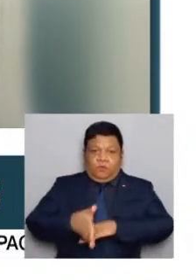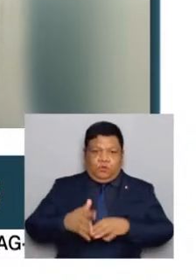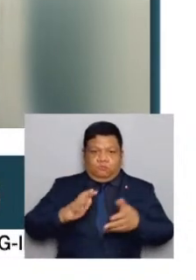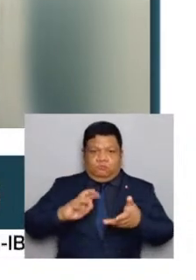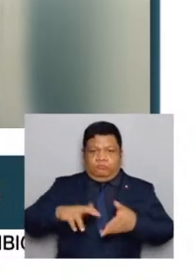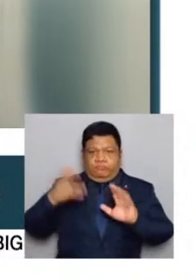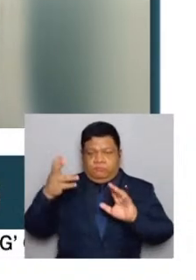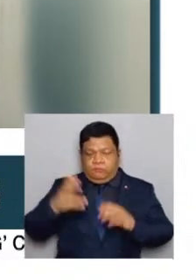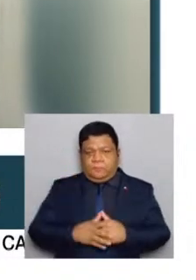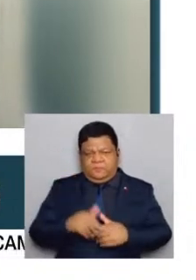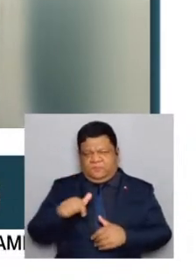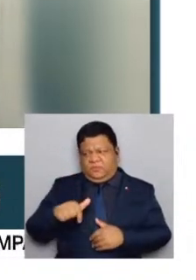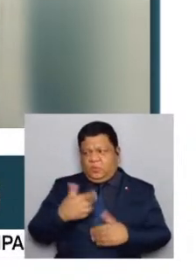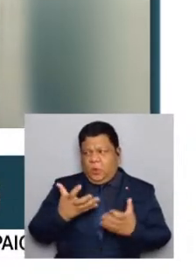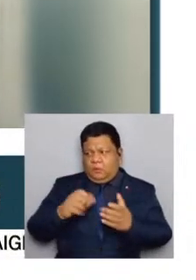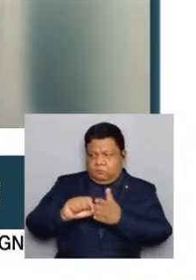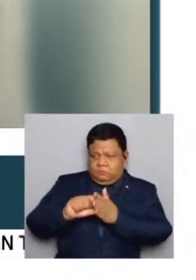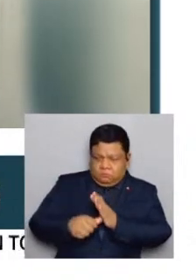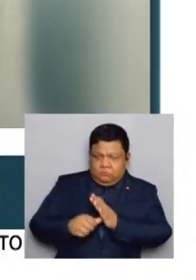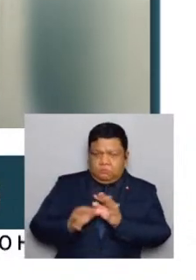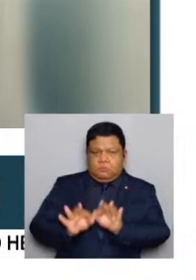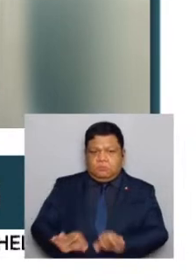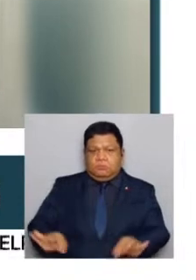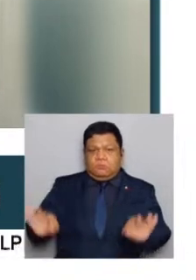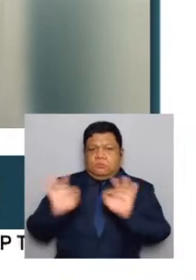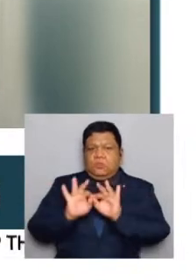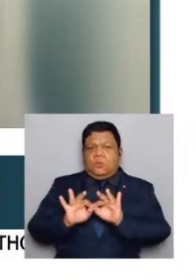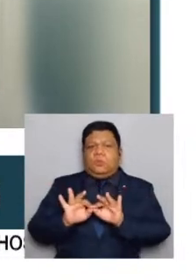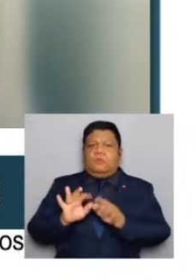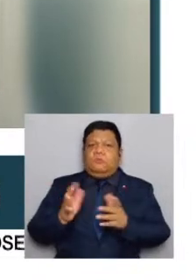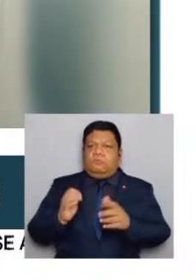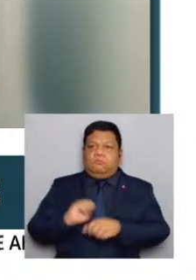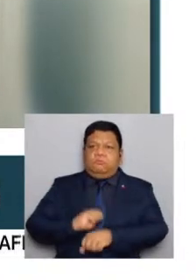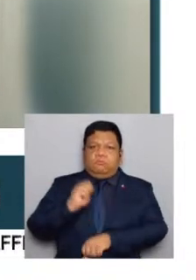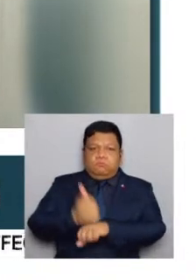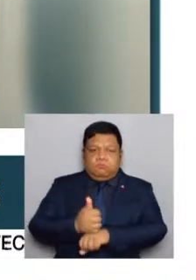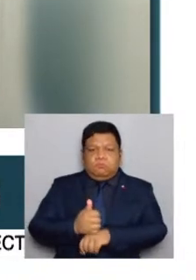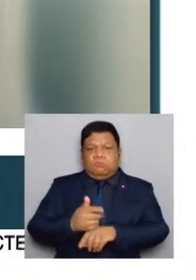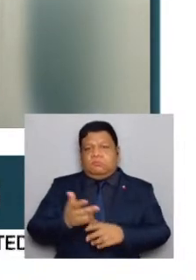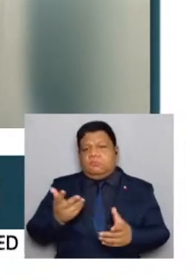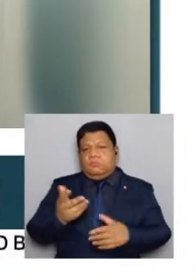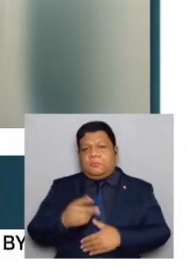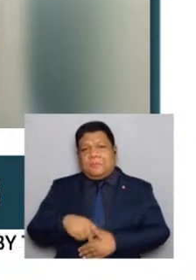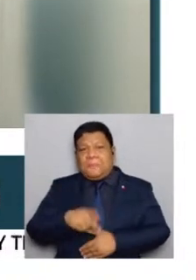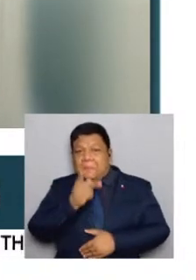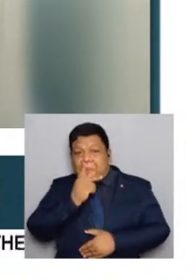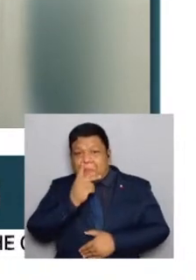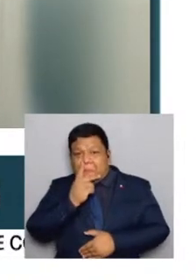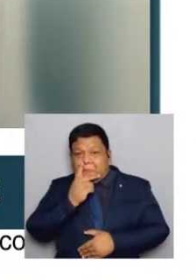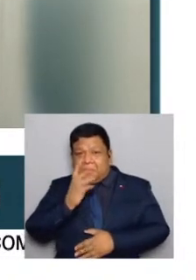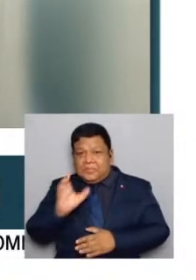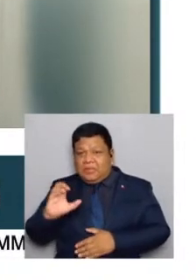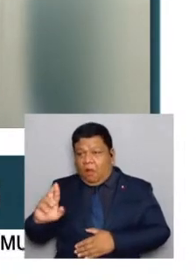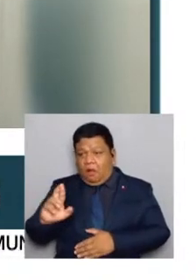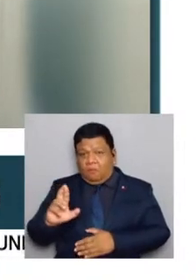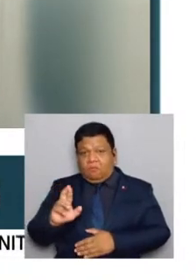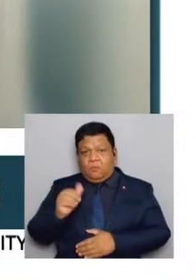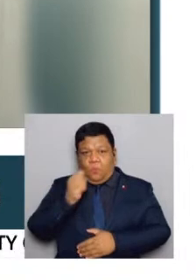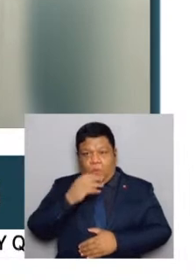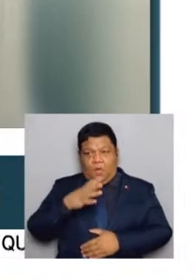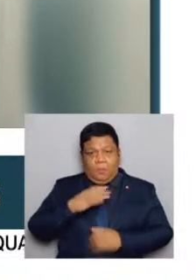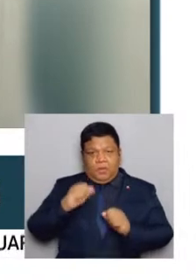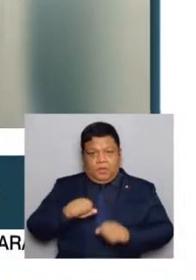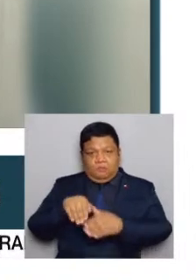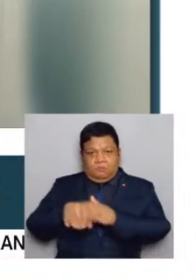want to really highlight the importance of setting up, private restrooms that women could access safely,